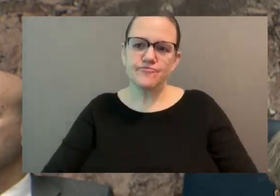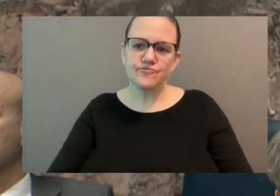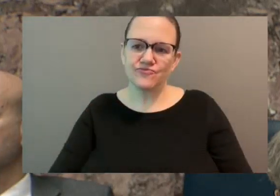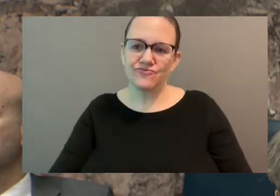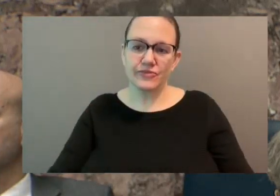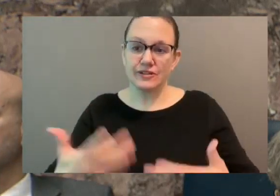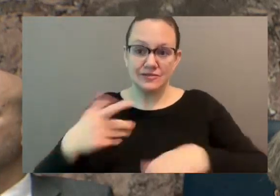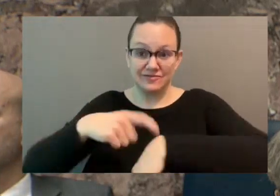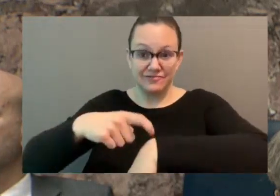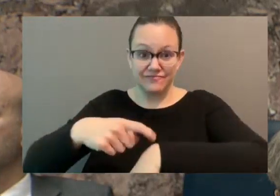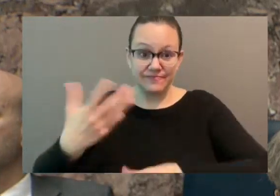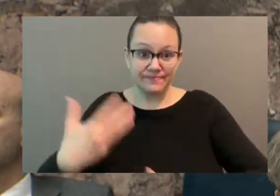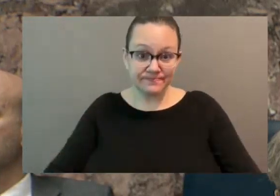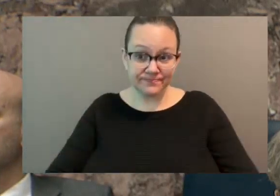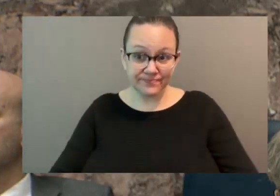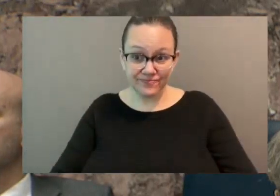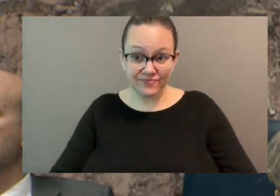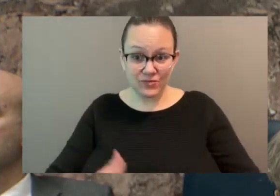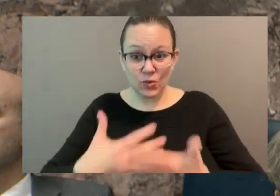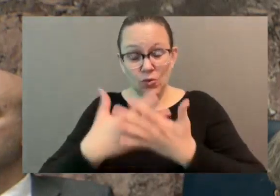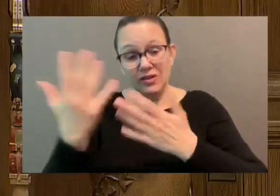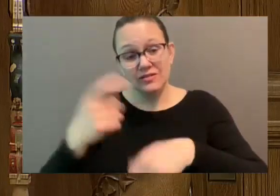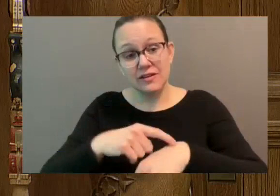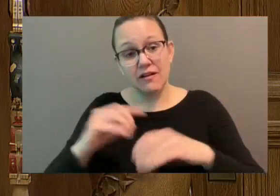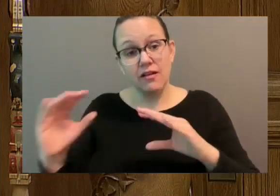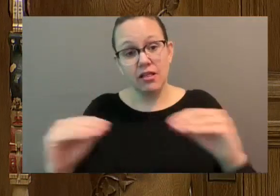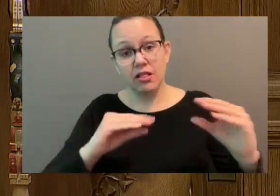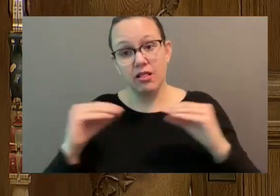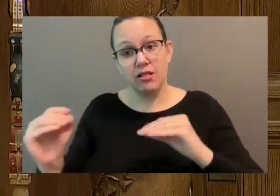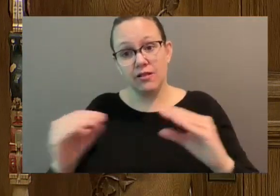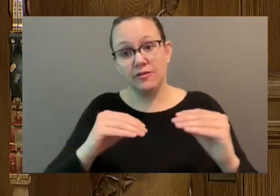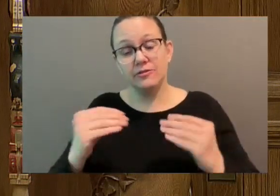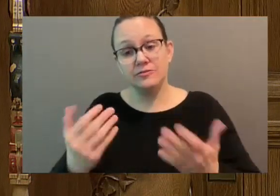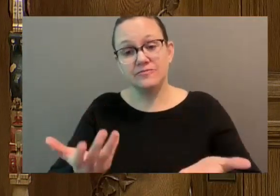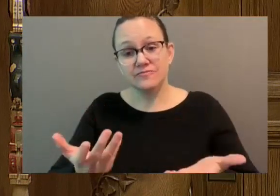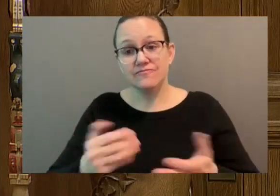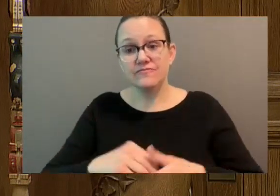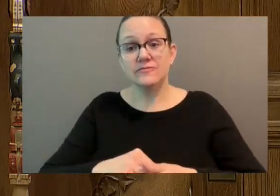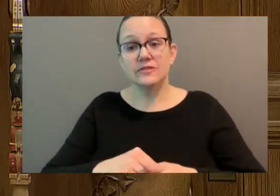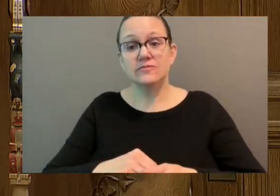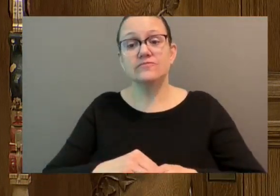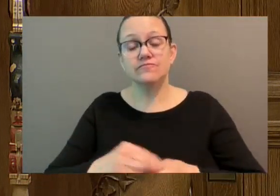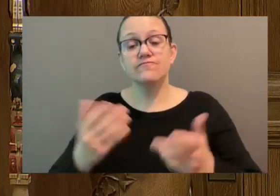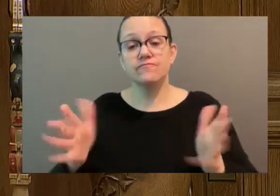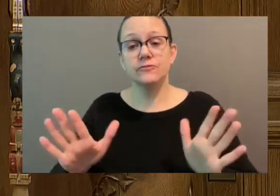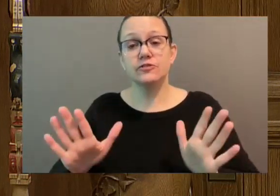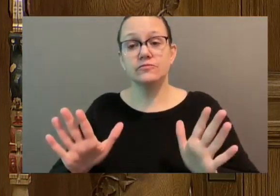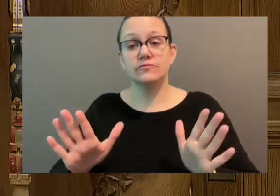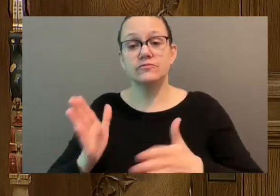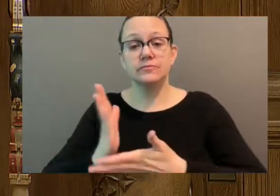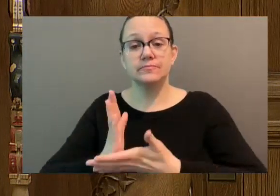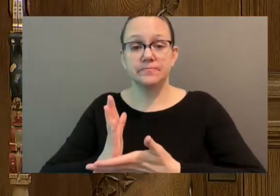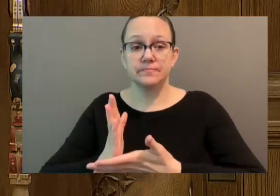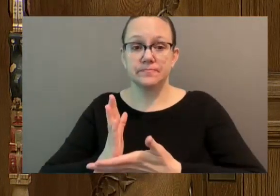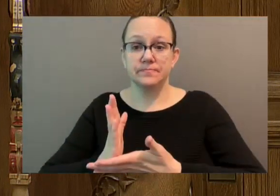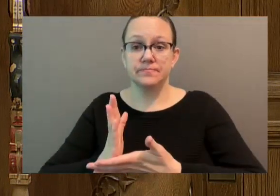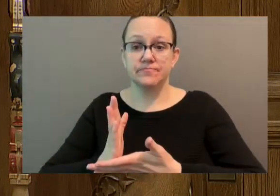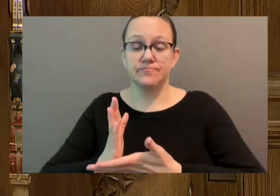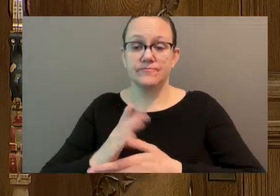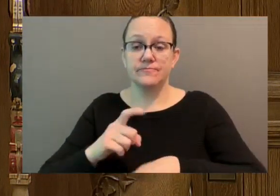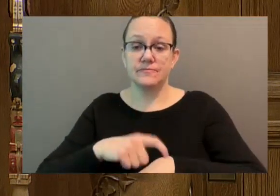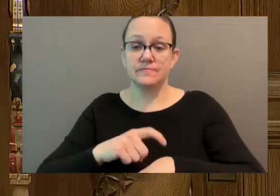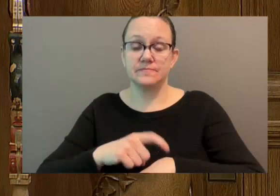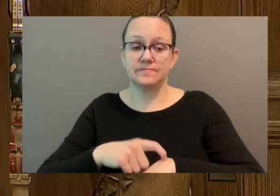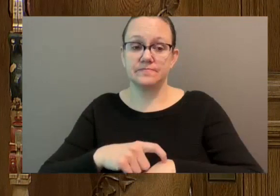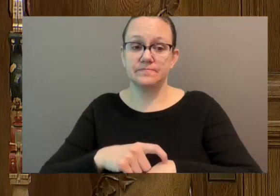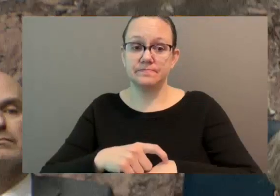you're wasting very precious time. Members, come to order. You're losing time in question period. Minister,